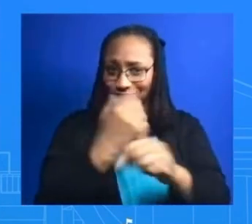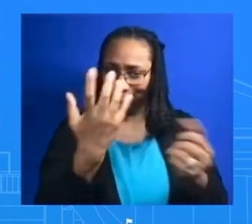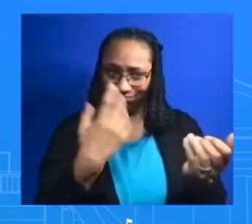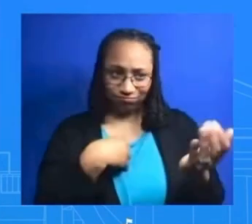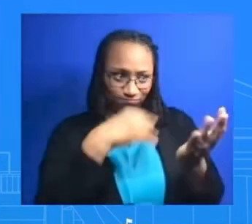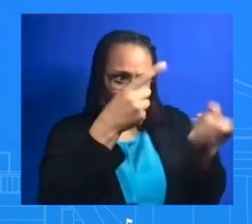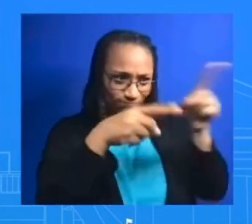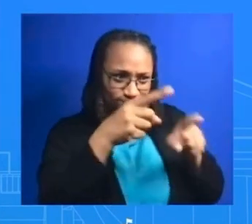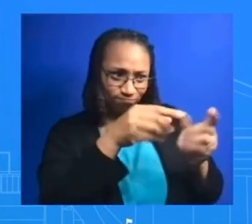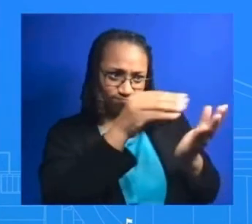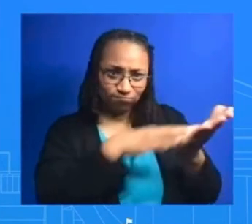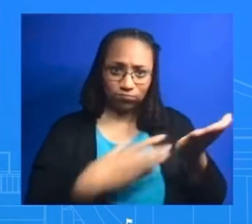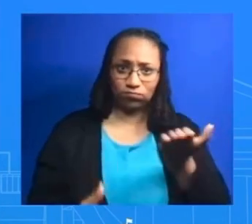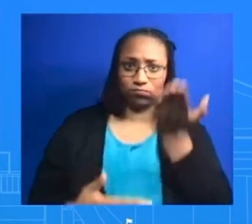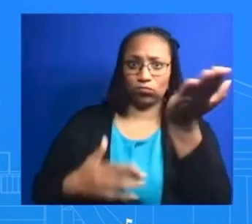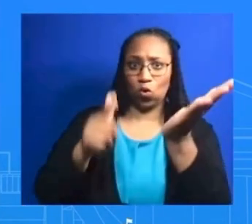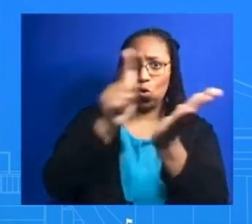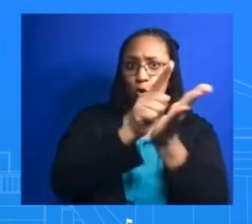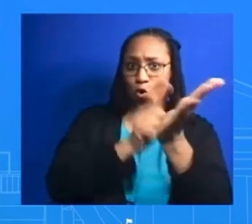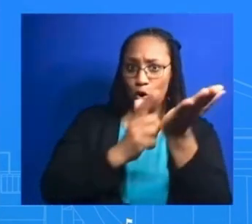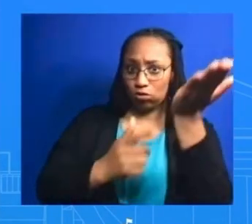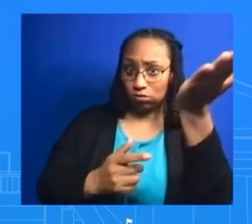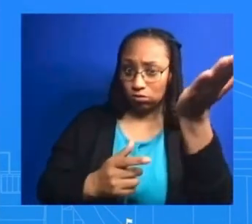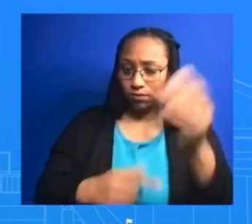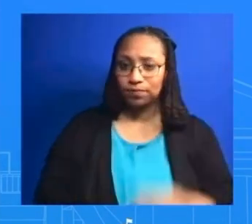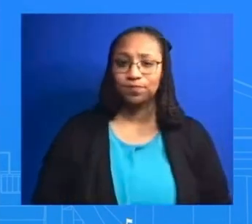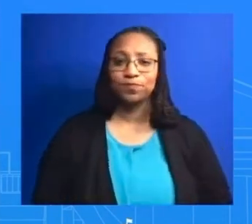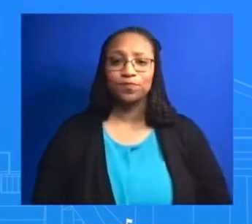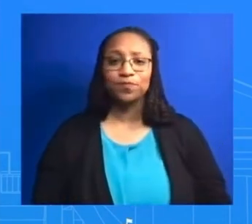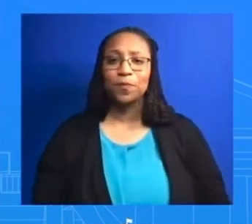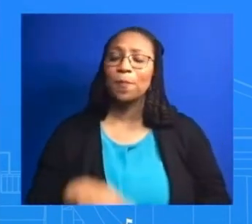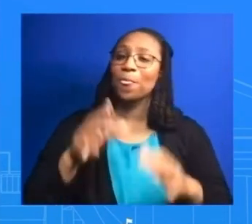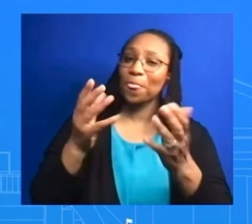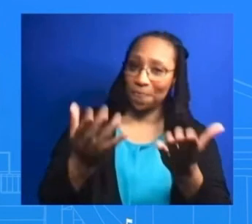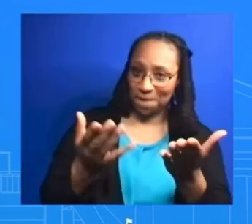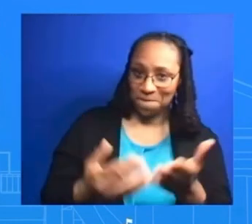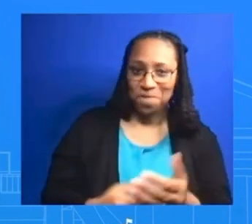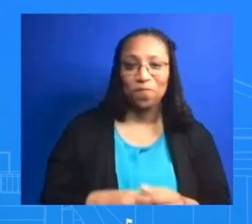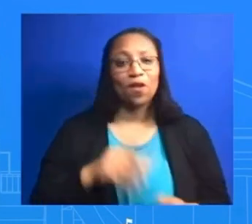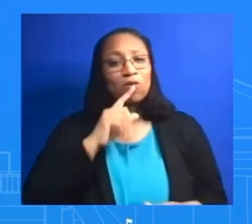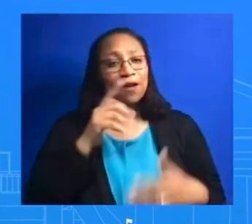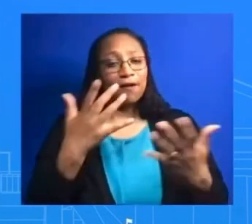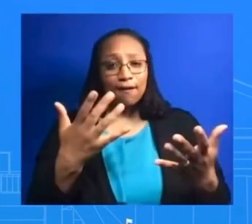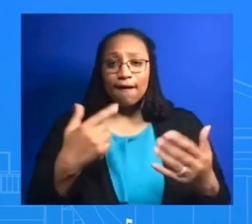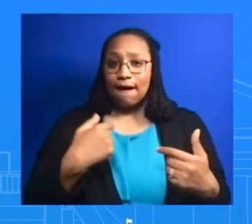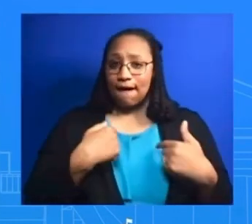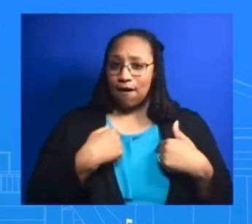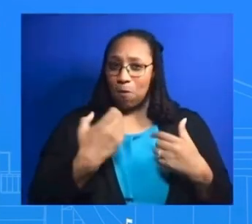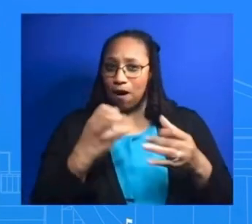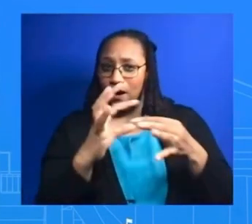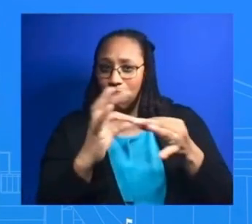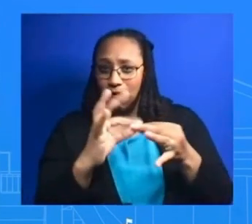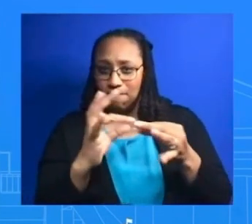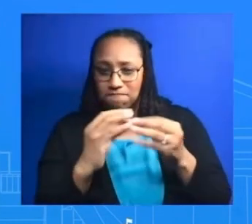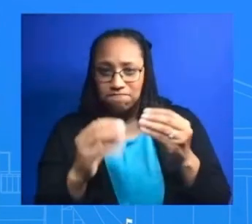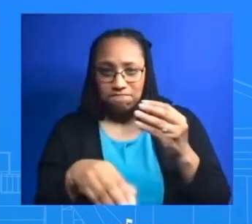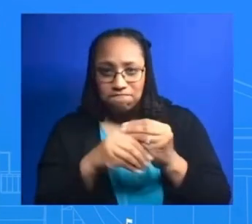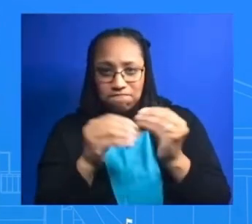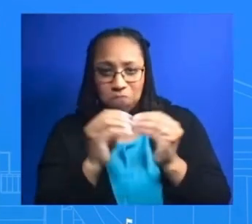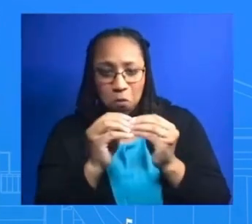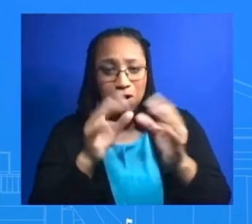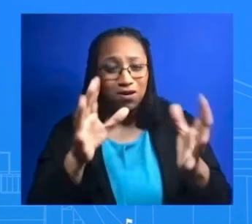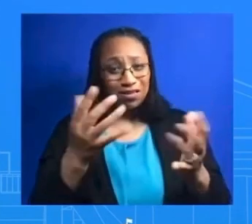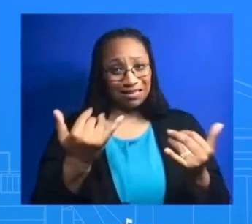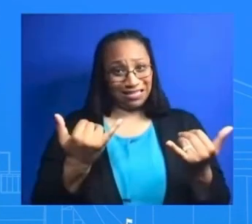Sure. Well, I just want to add one thing on that question. We're just beginning the rulemaking process now. There's going to be time